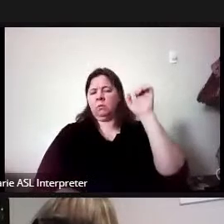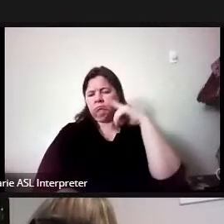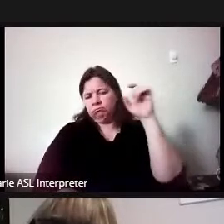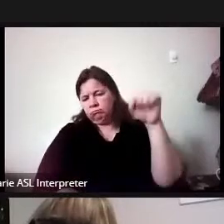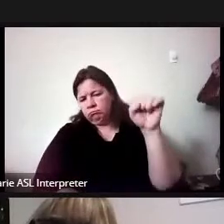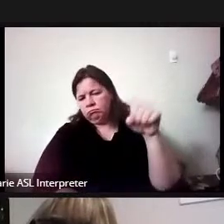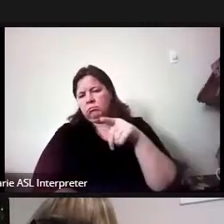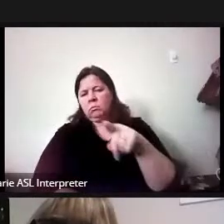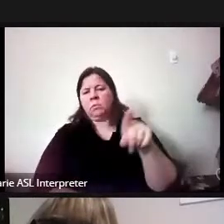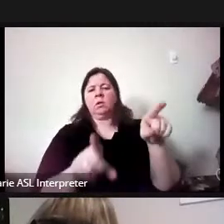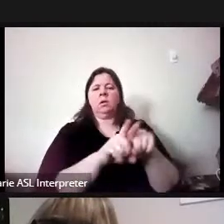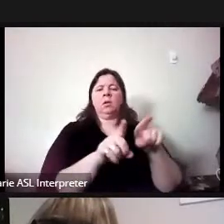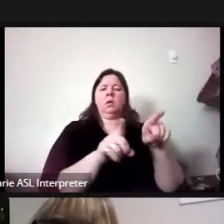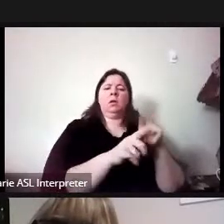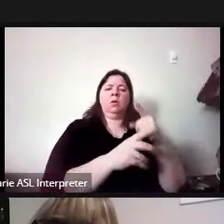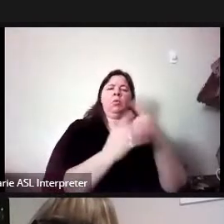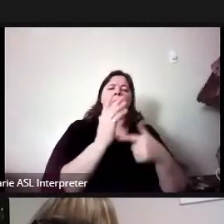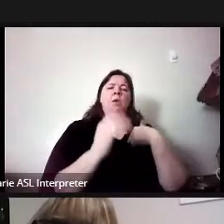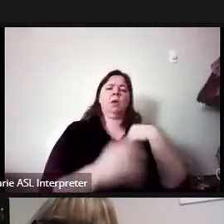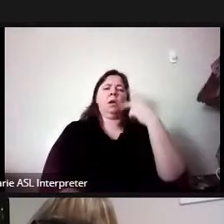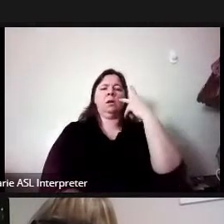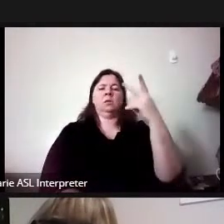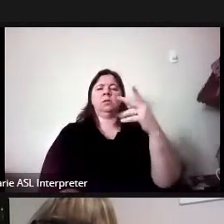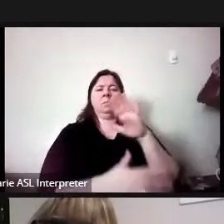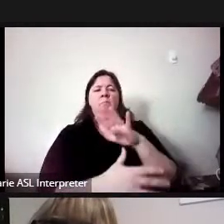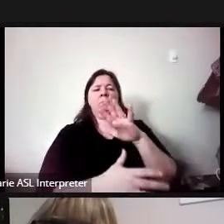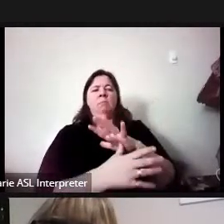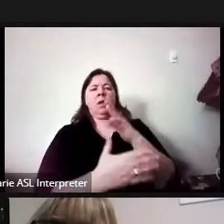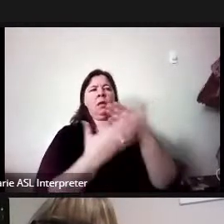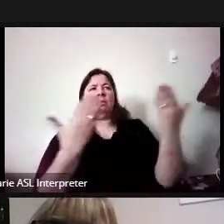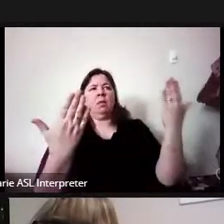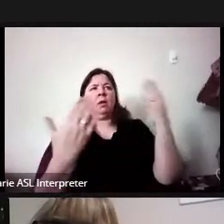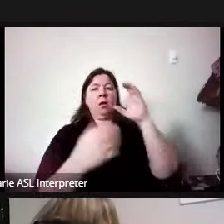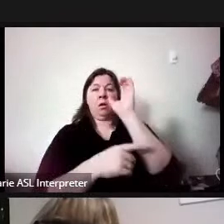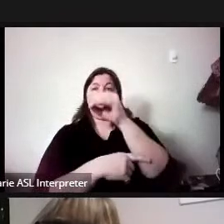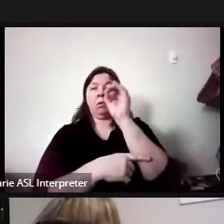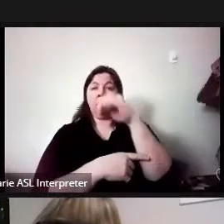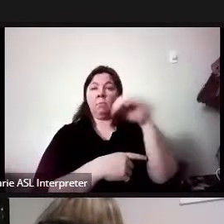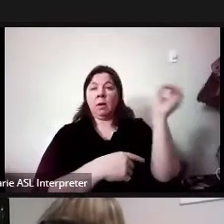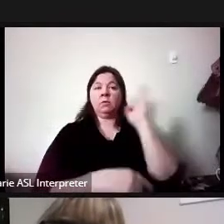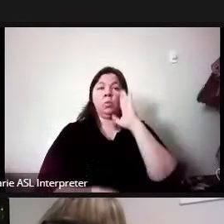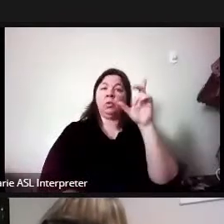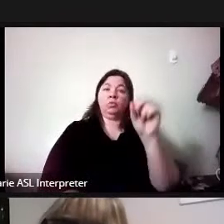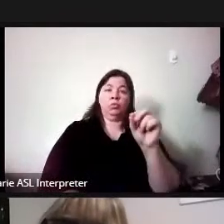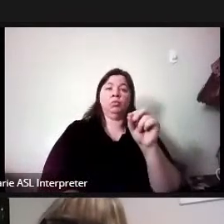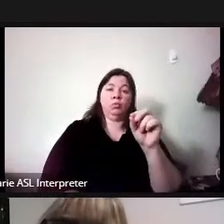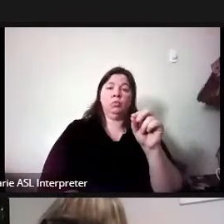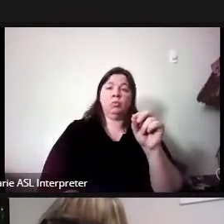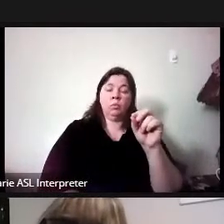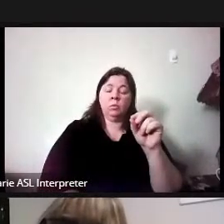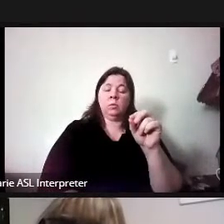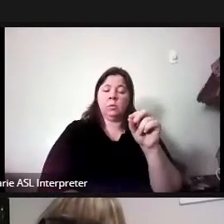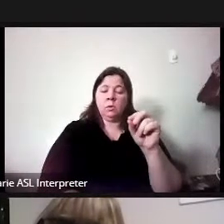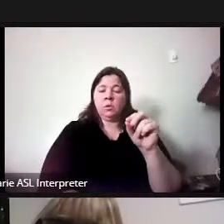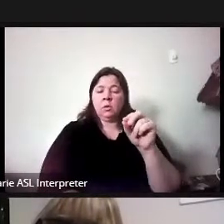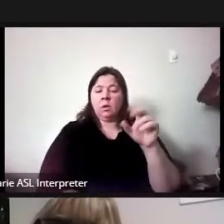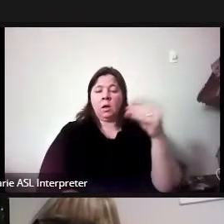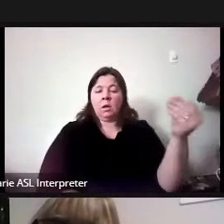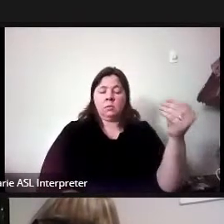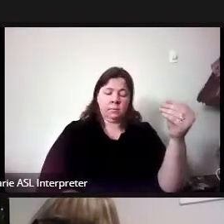this is the what I see, that this is the main thing which Onpassive will do actually. Okay,